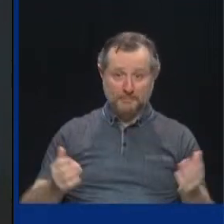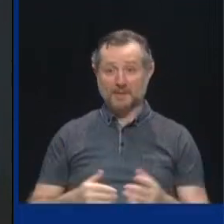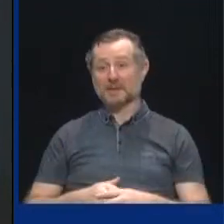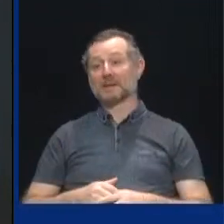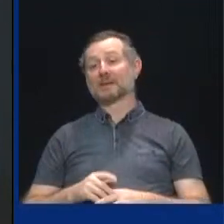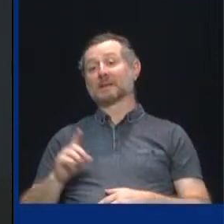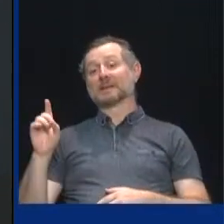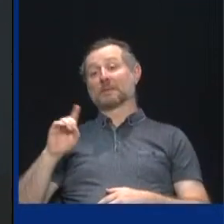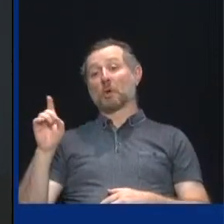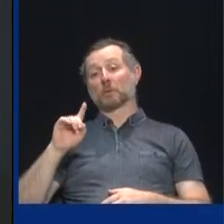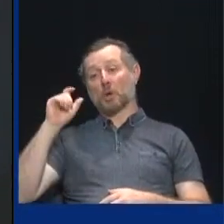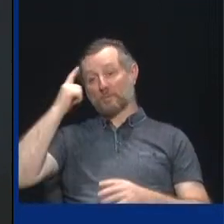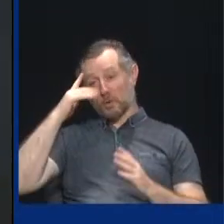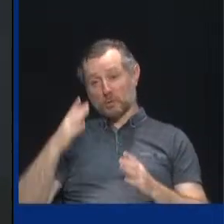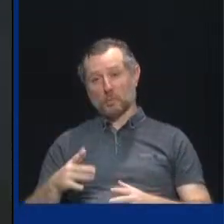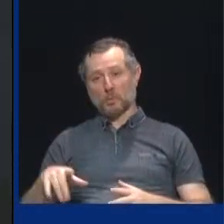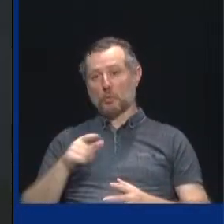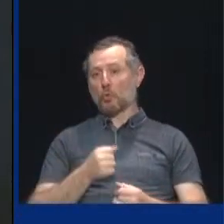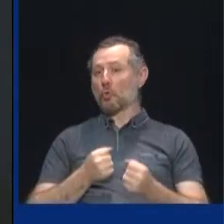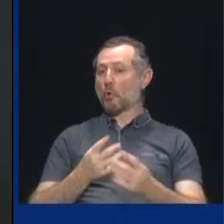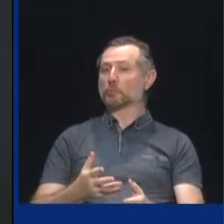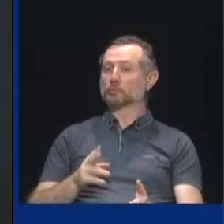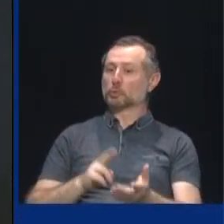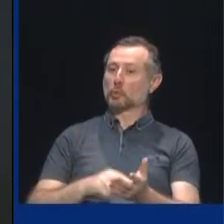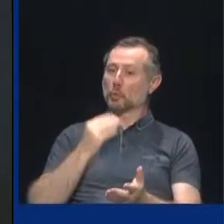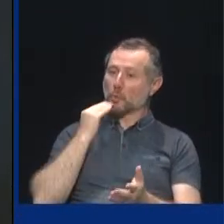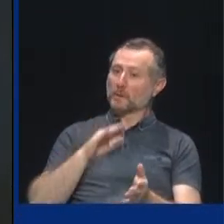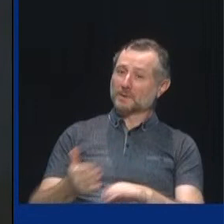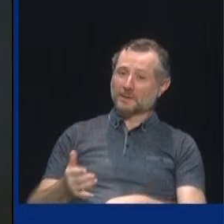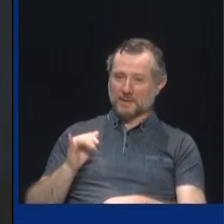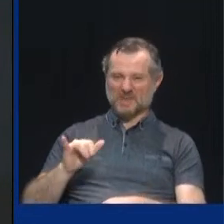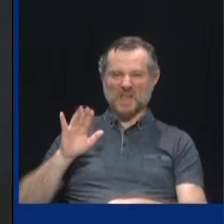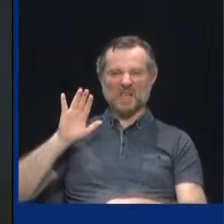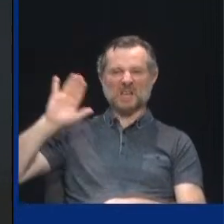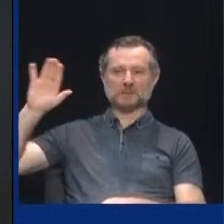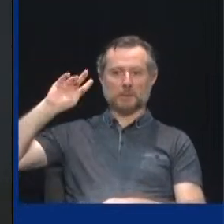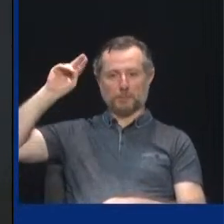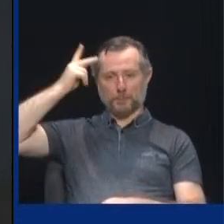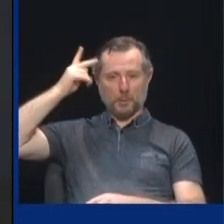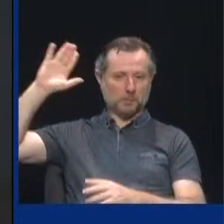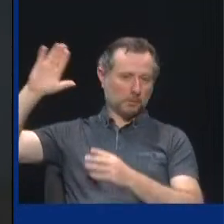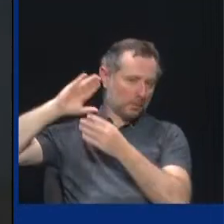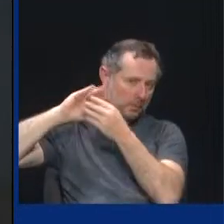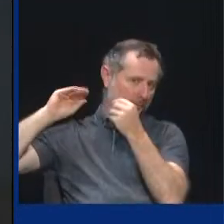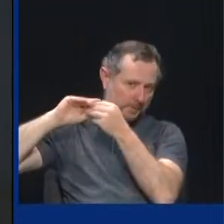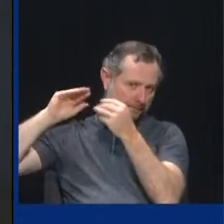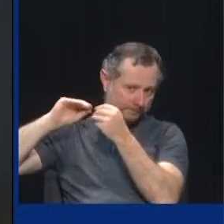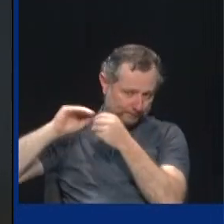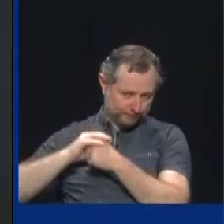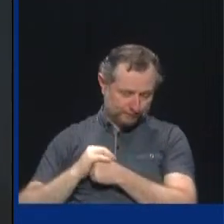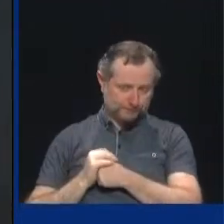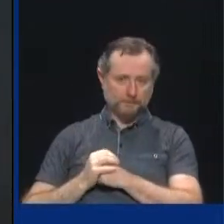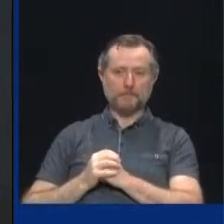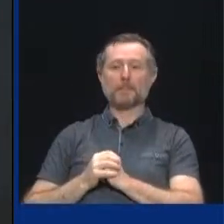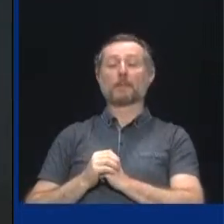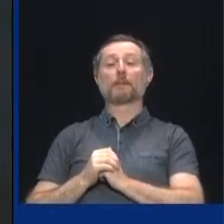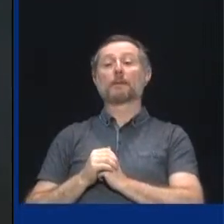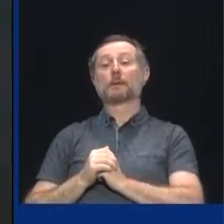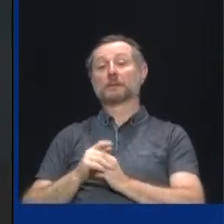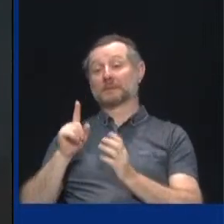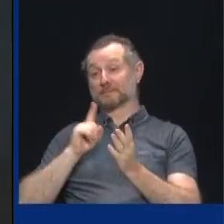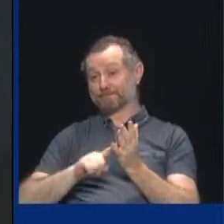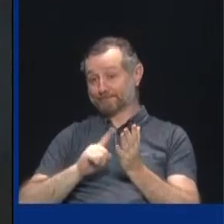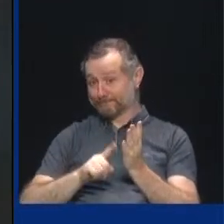caused deaths in nursing homes. That was his political narrative. They then started an investigation with the Department